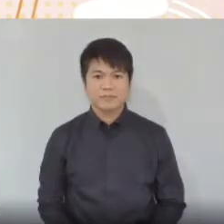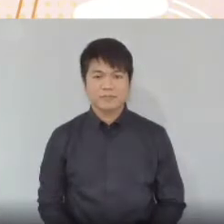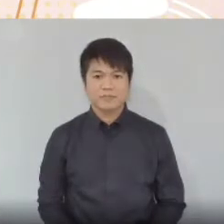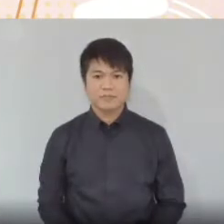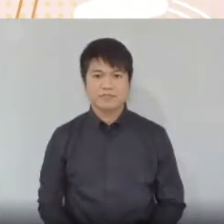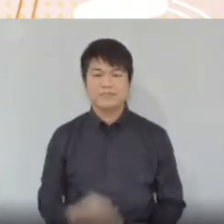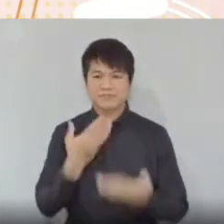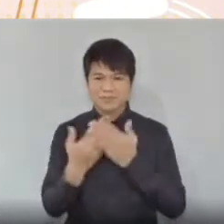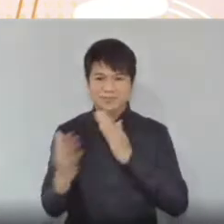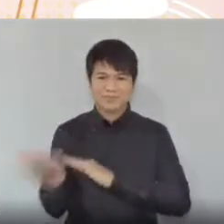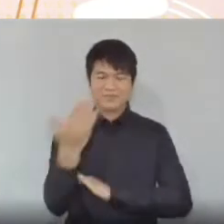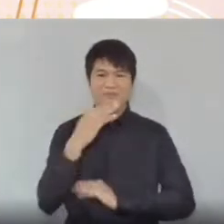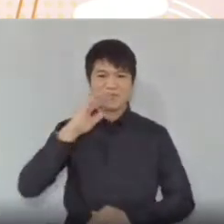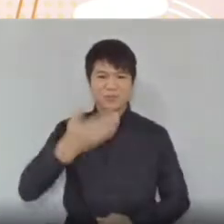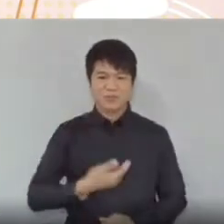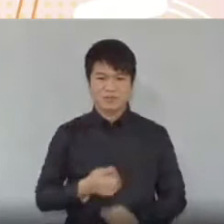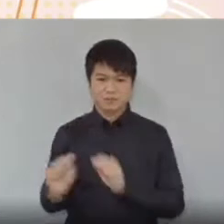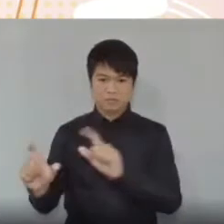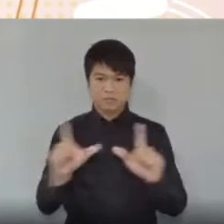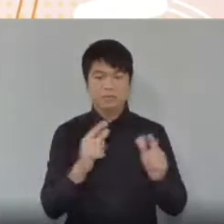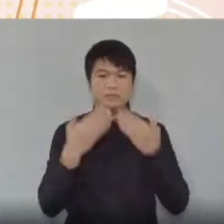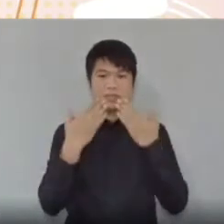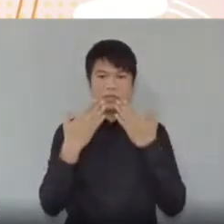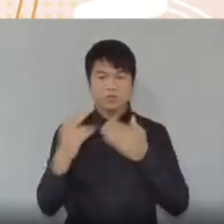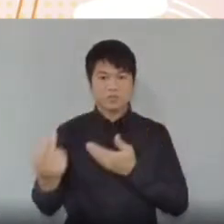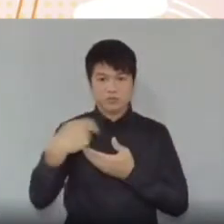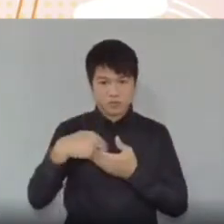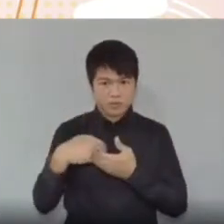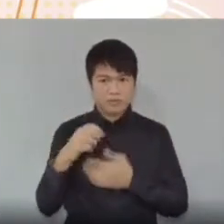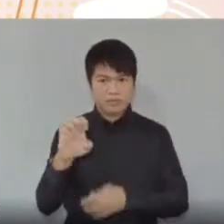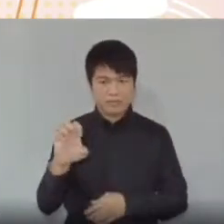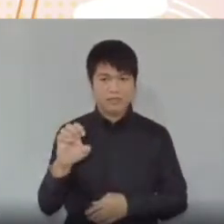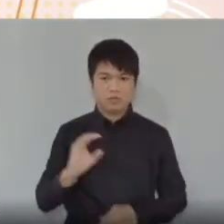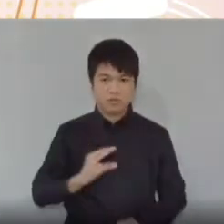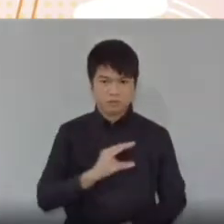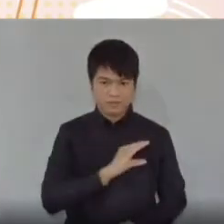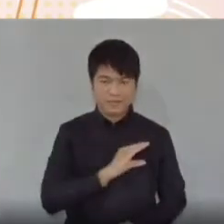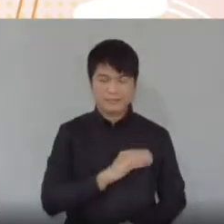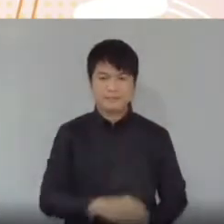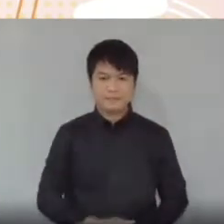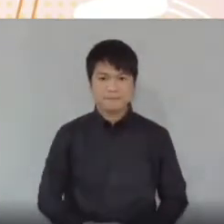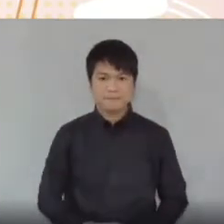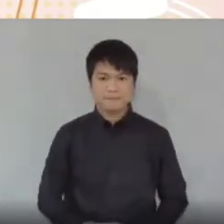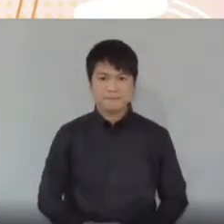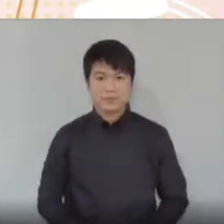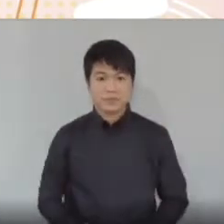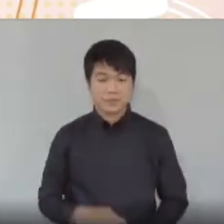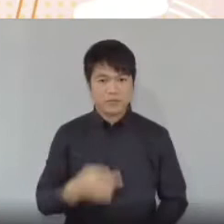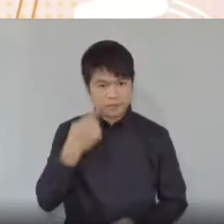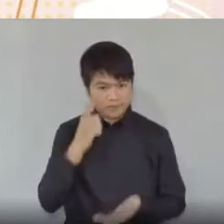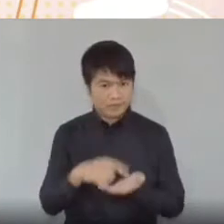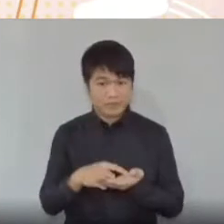Good morning and welcome everyone. Thank you for joining the eCongress. We recognize that